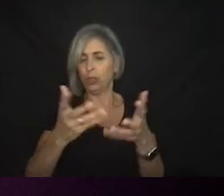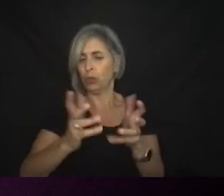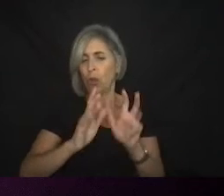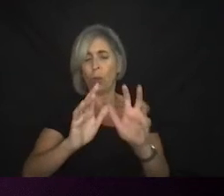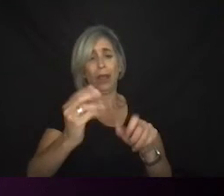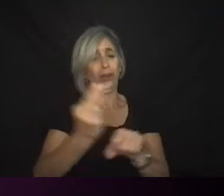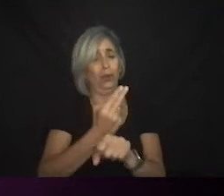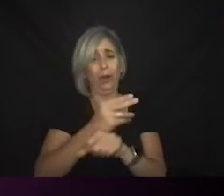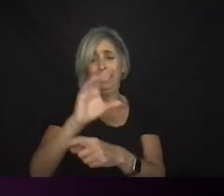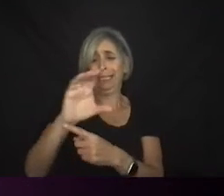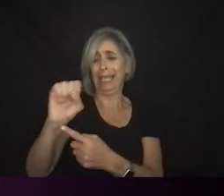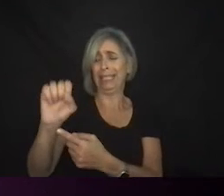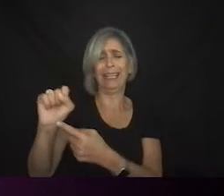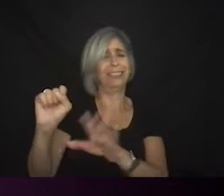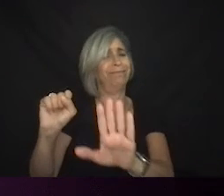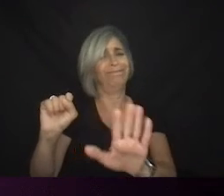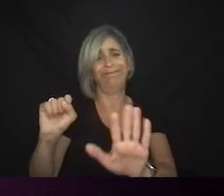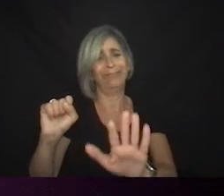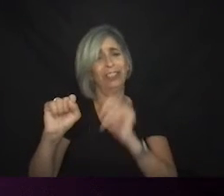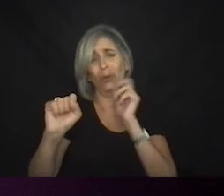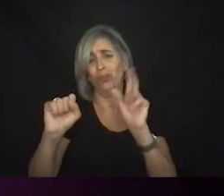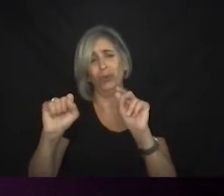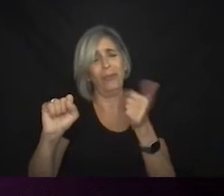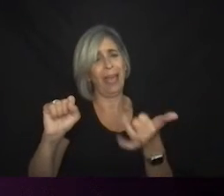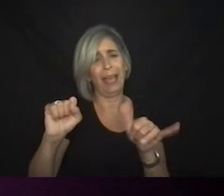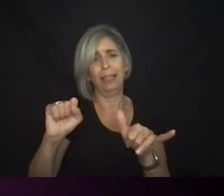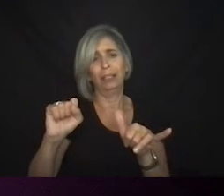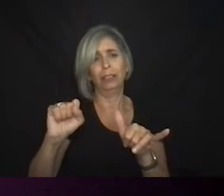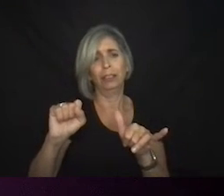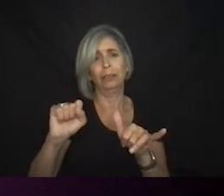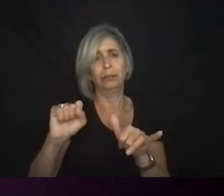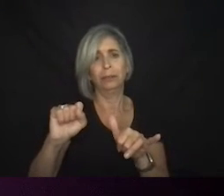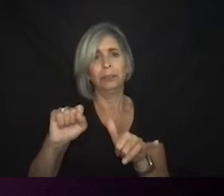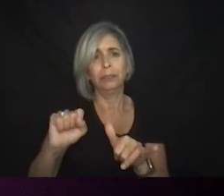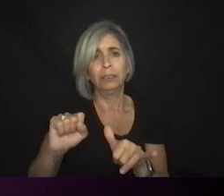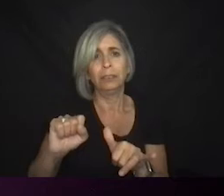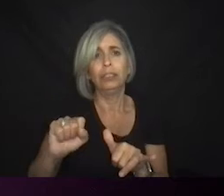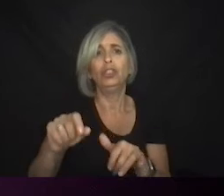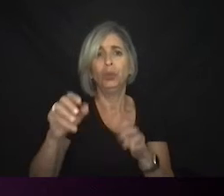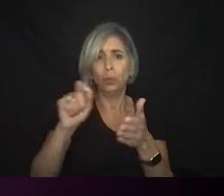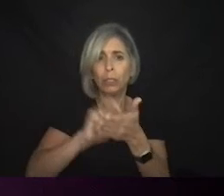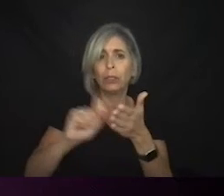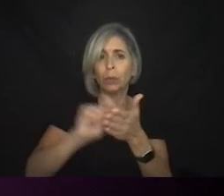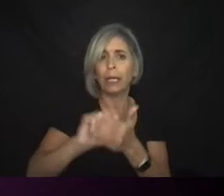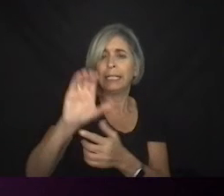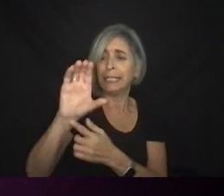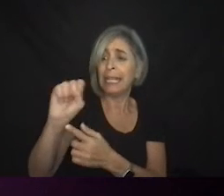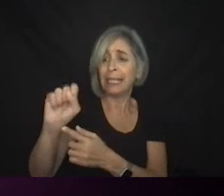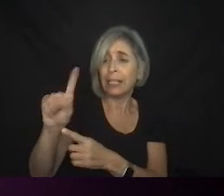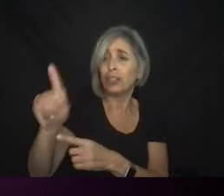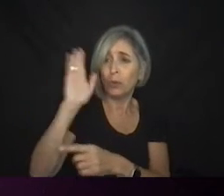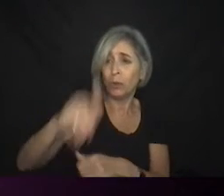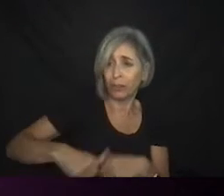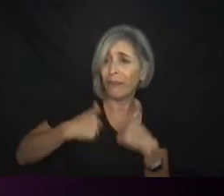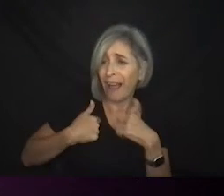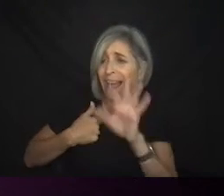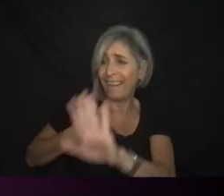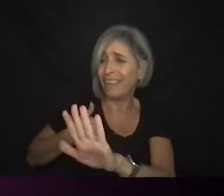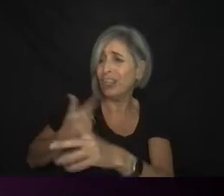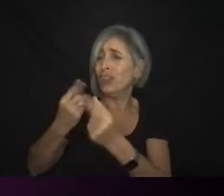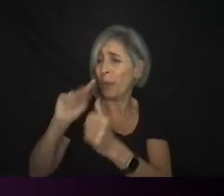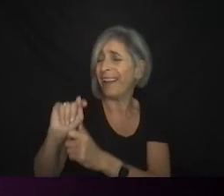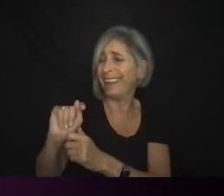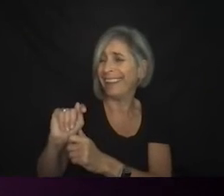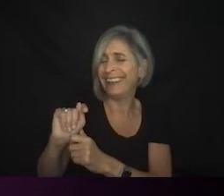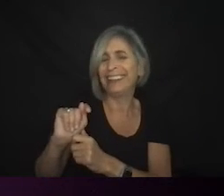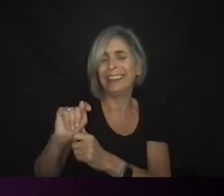write CSS. Just write CSS, guys. It'll be fine. You'll survive. And then